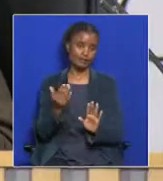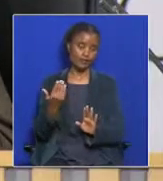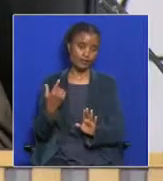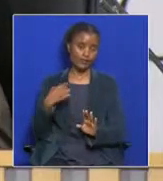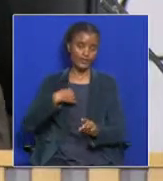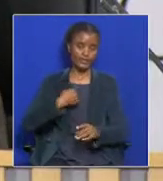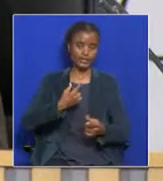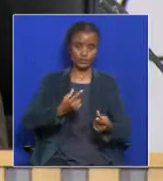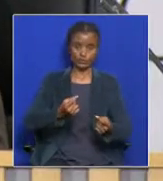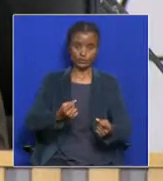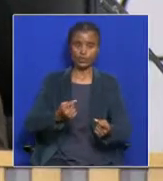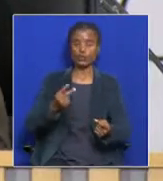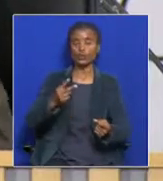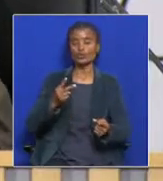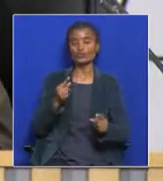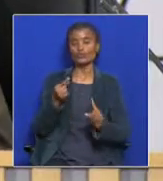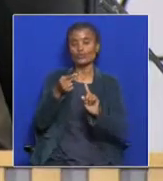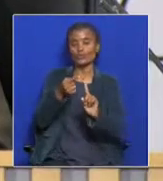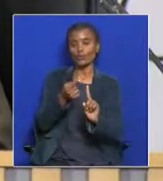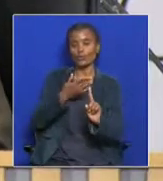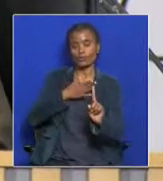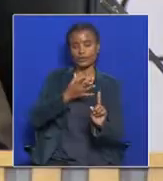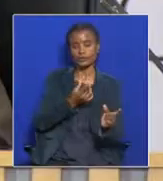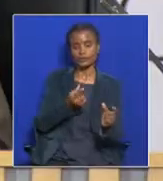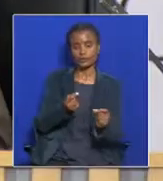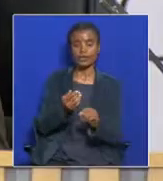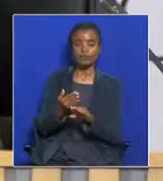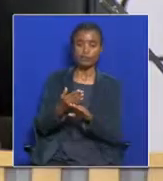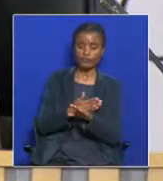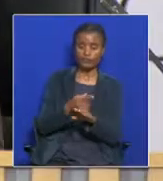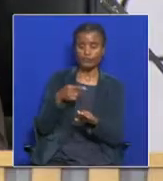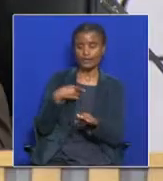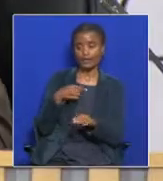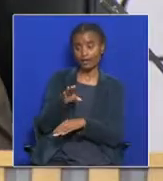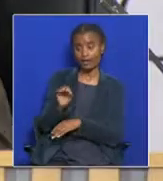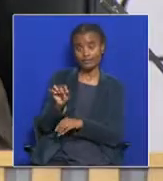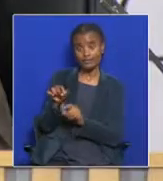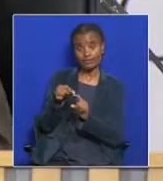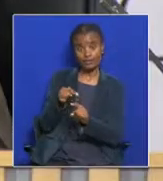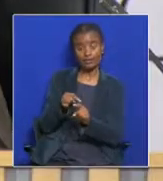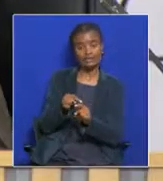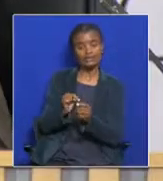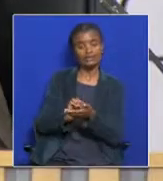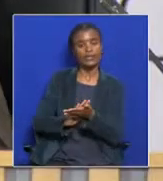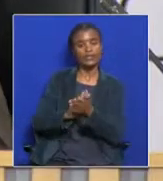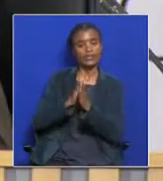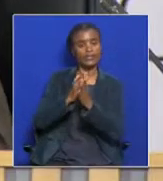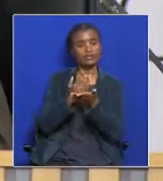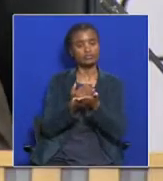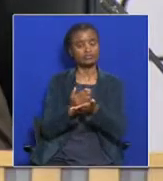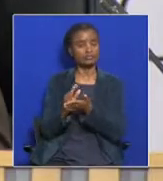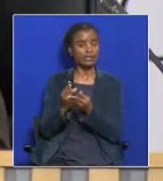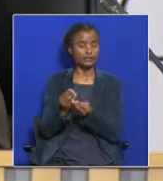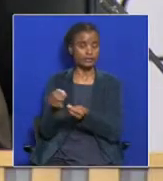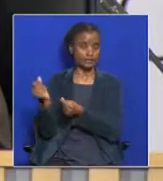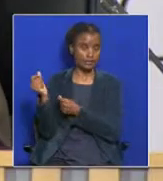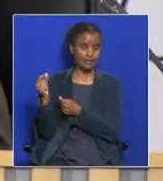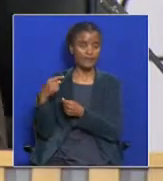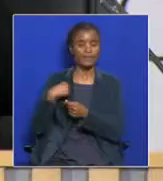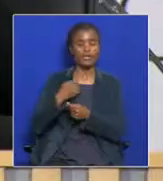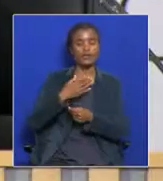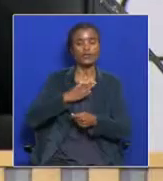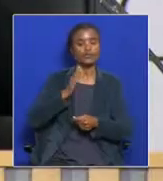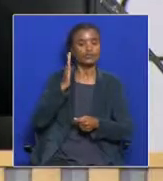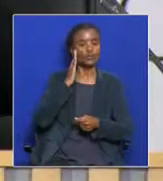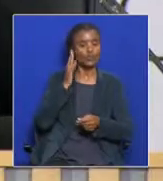it. When I did ask about disposal, destruction, that's just merely me finding out, is it possible? Can it be done?